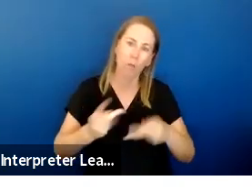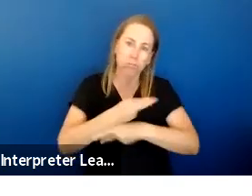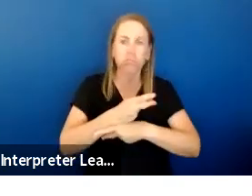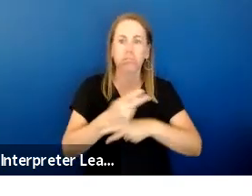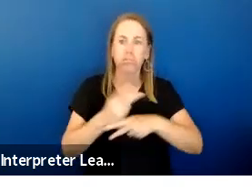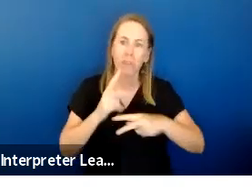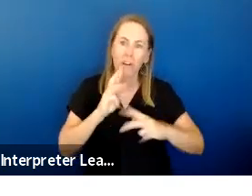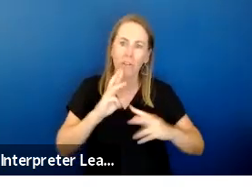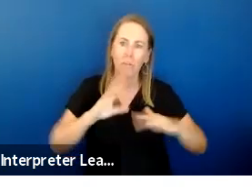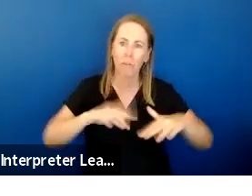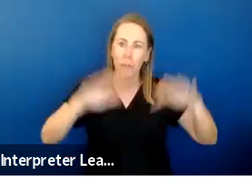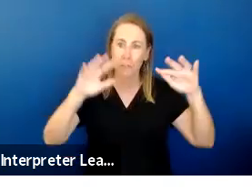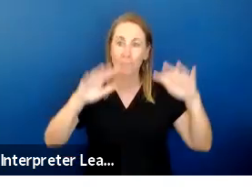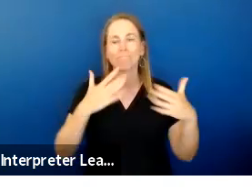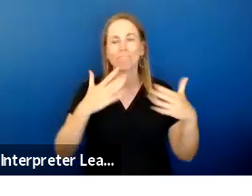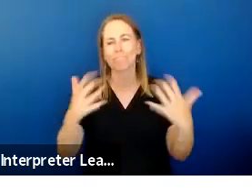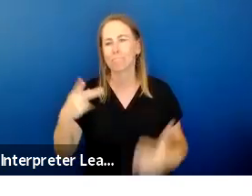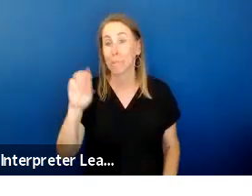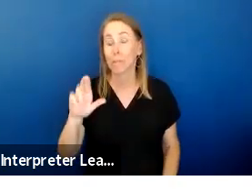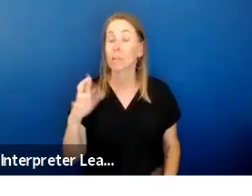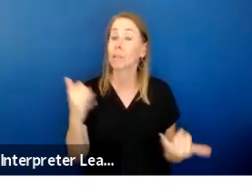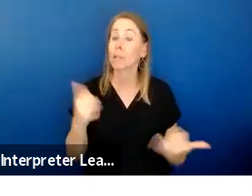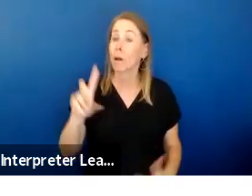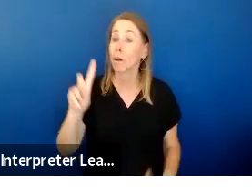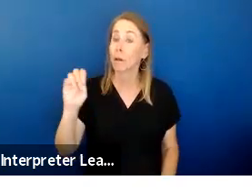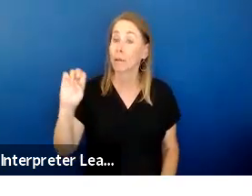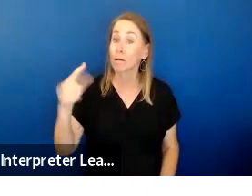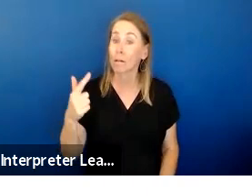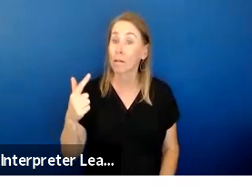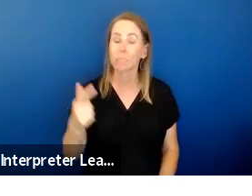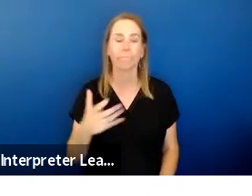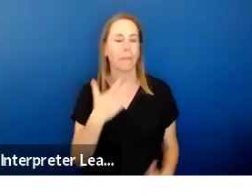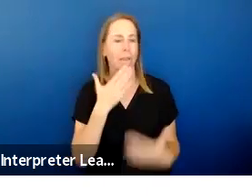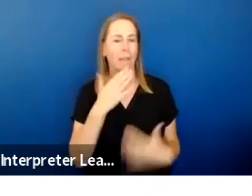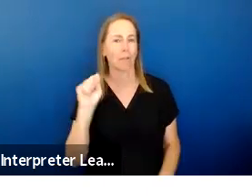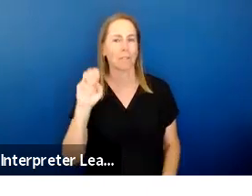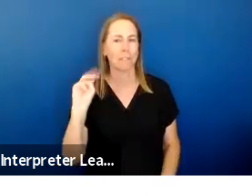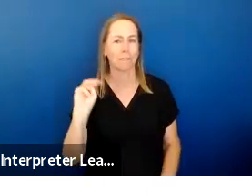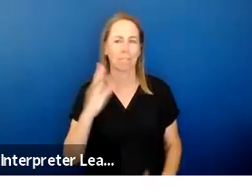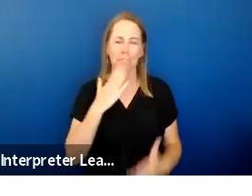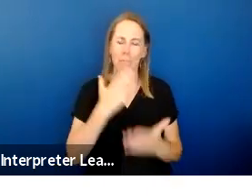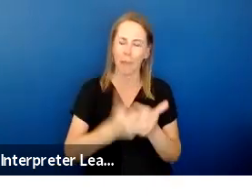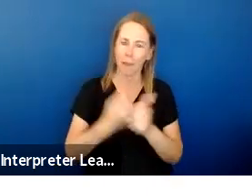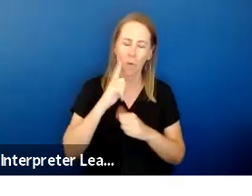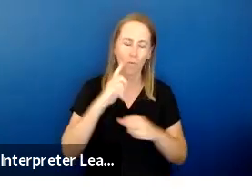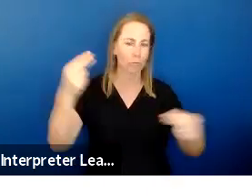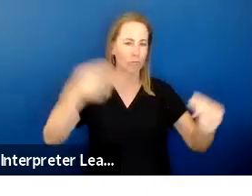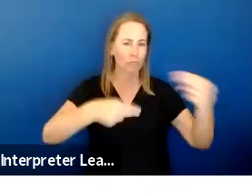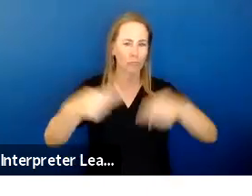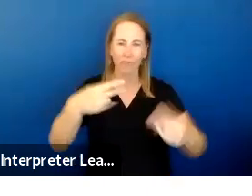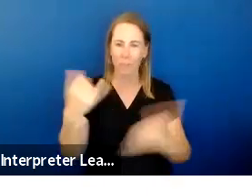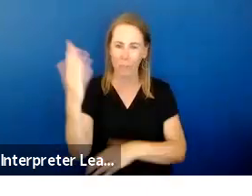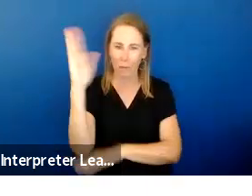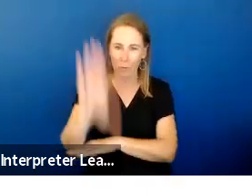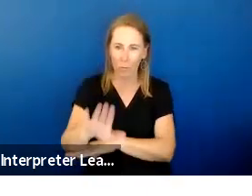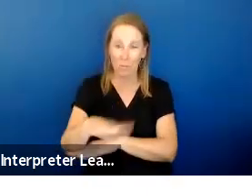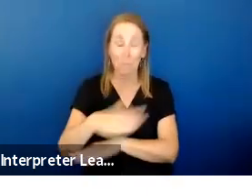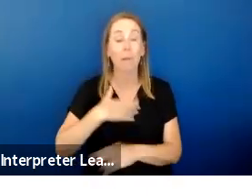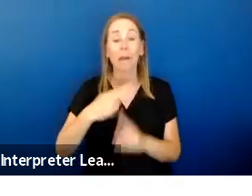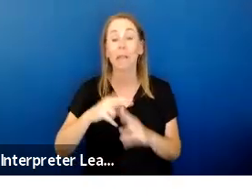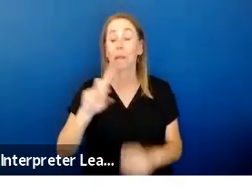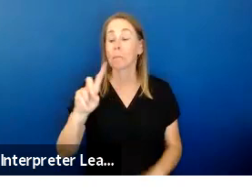Awesome, thanks so much, Peter. And Doug. Thank you, Sam, and thank you everybody for joining us this afternoon. My name is Doug